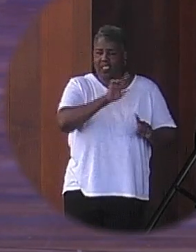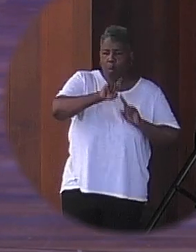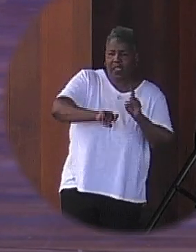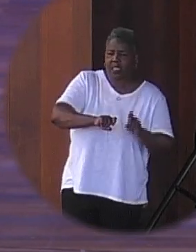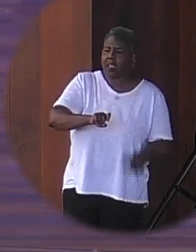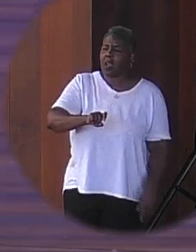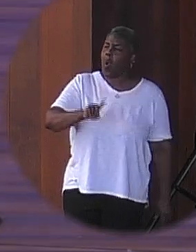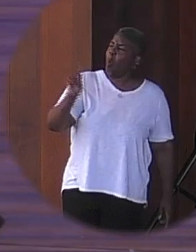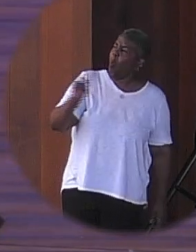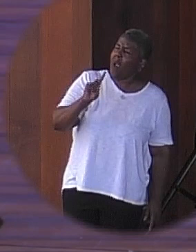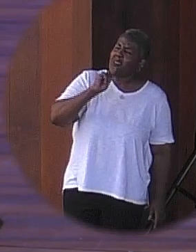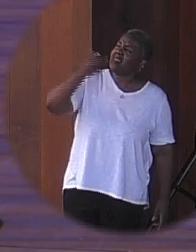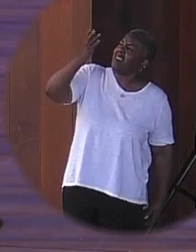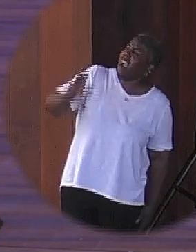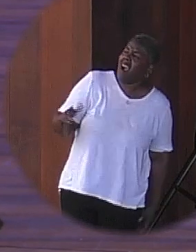where is God?